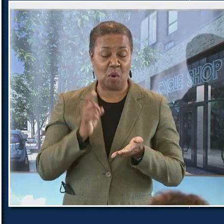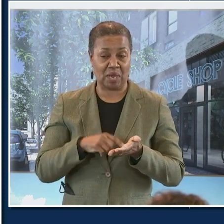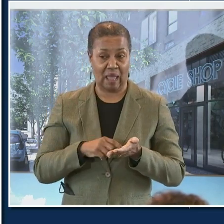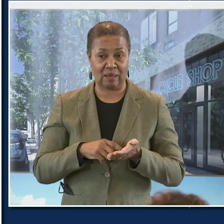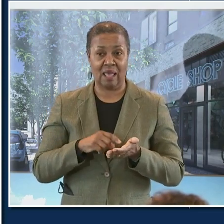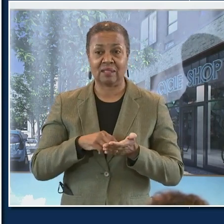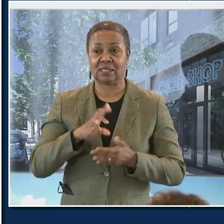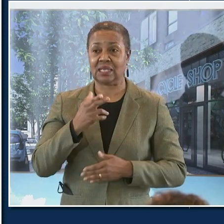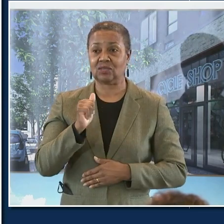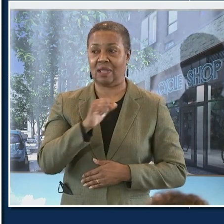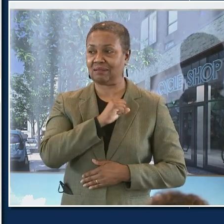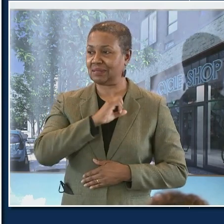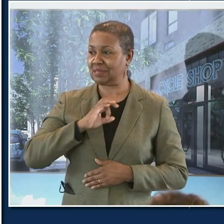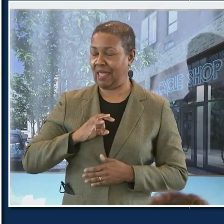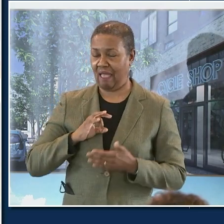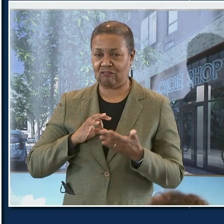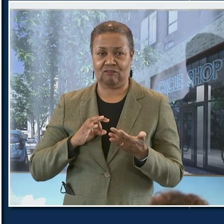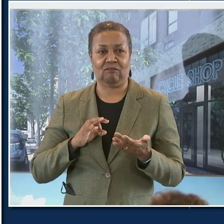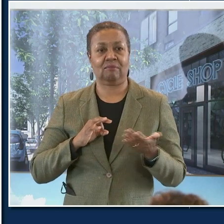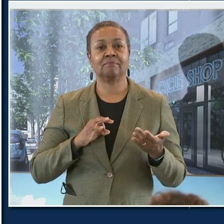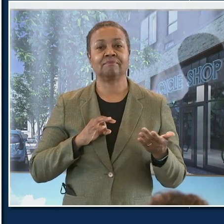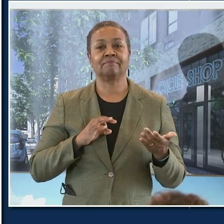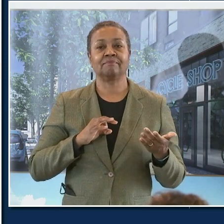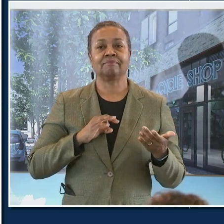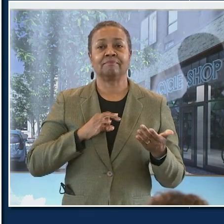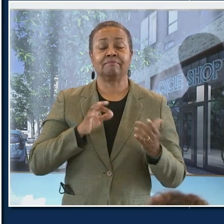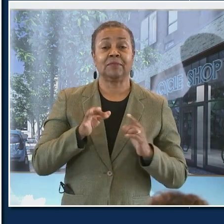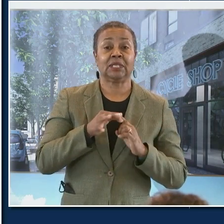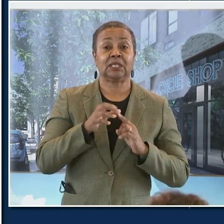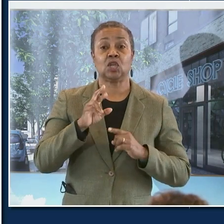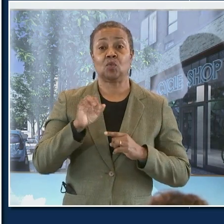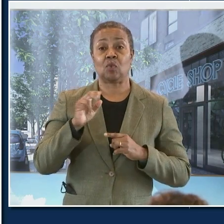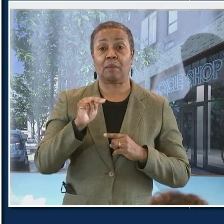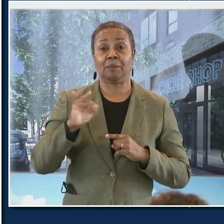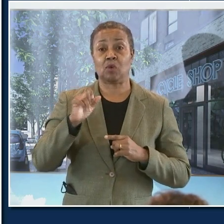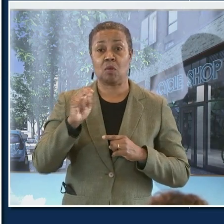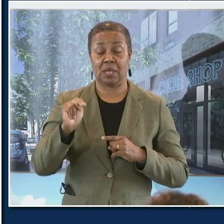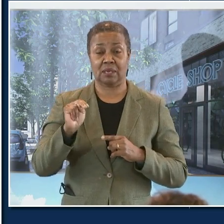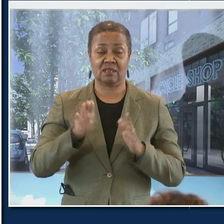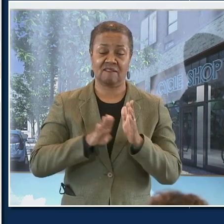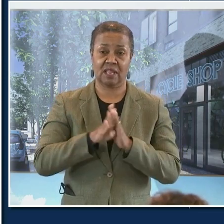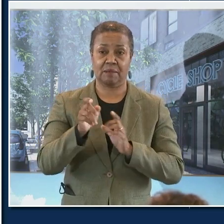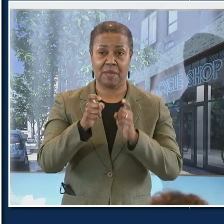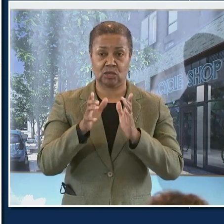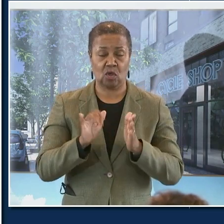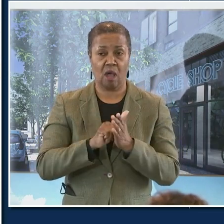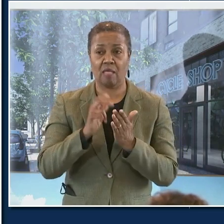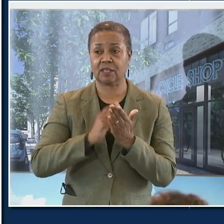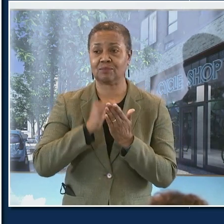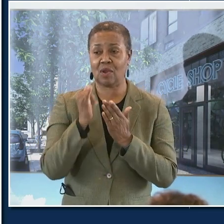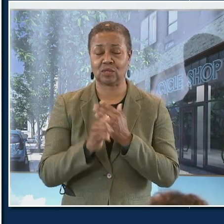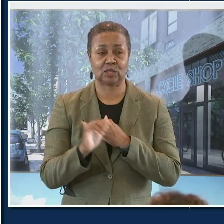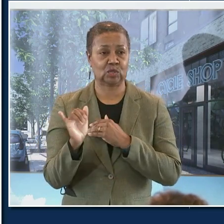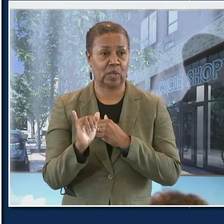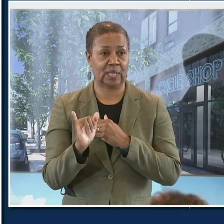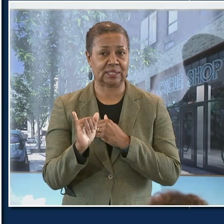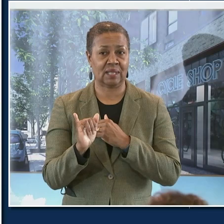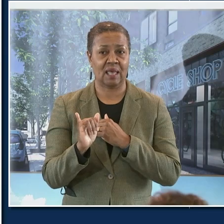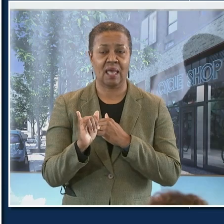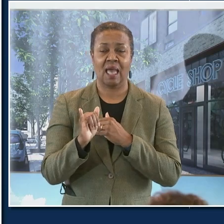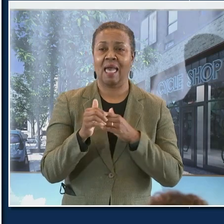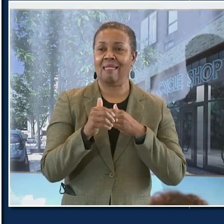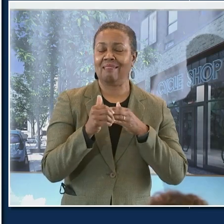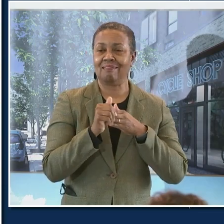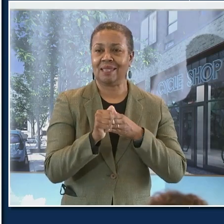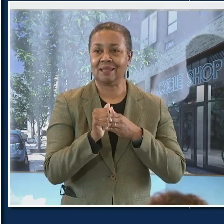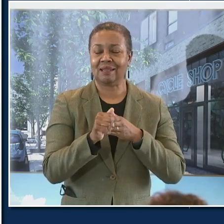the CHA staff, and particularly Robin Broman, who is the development manager on this project, as well as the head of